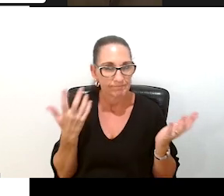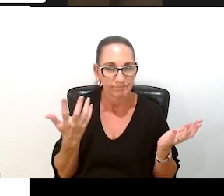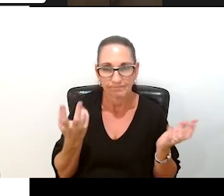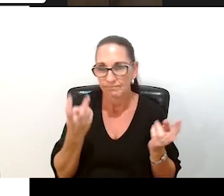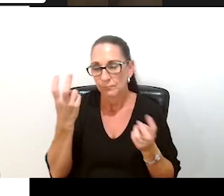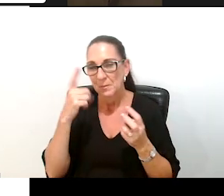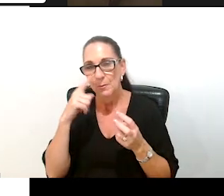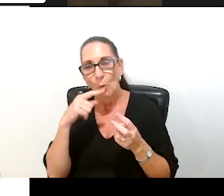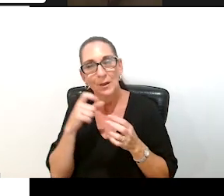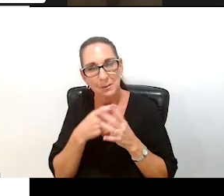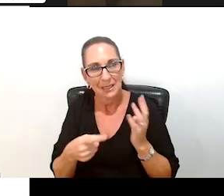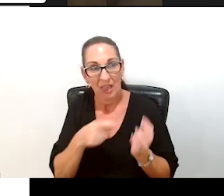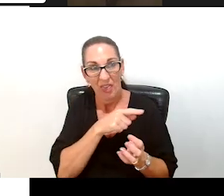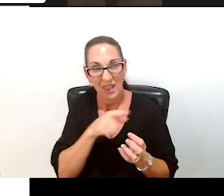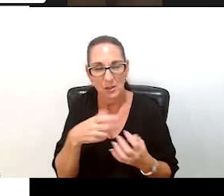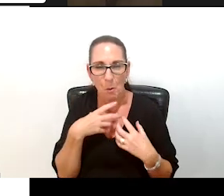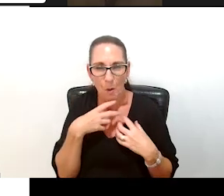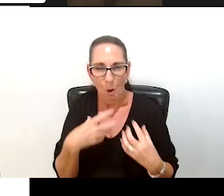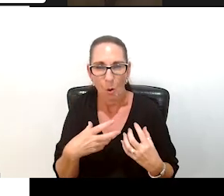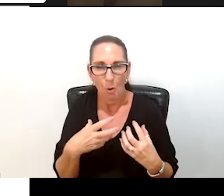was a much closer